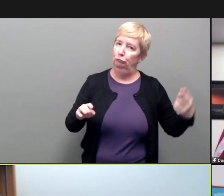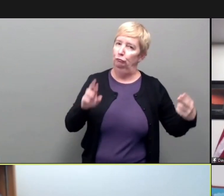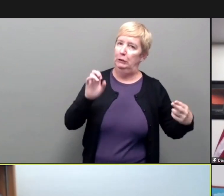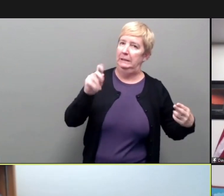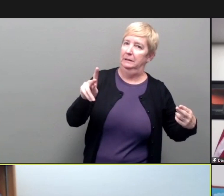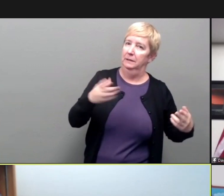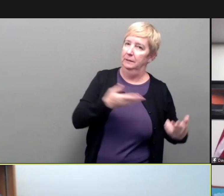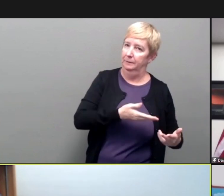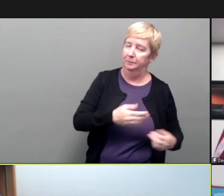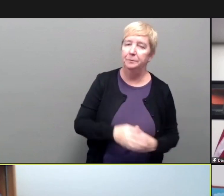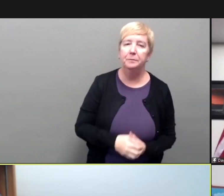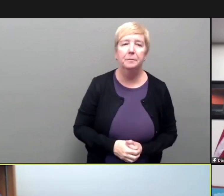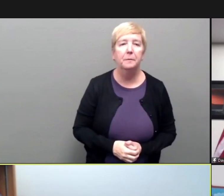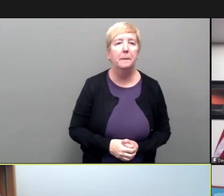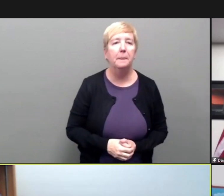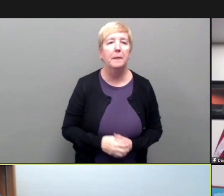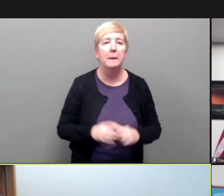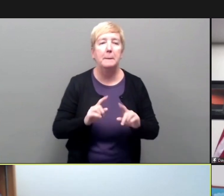say